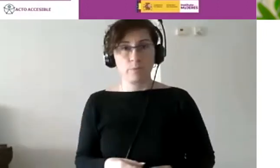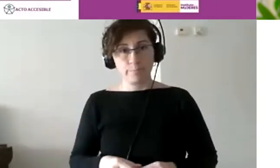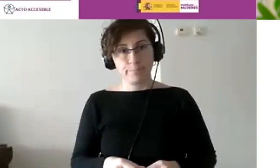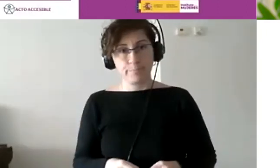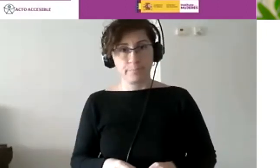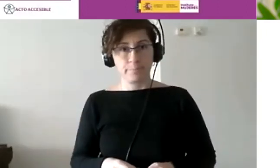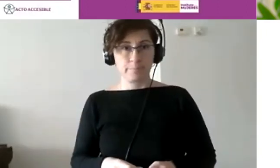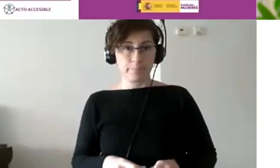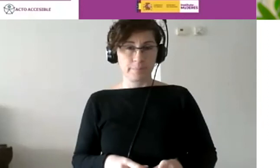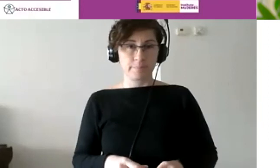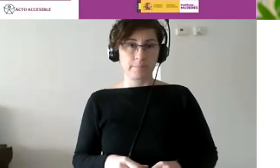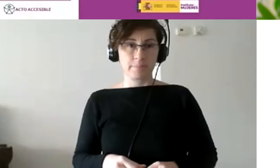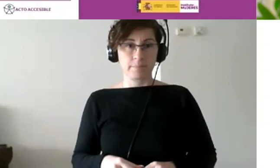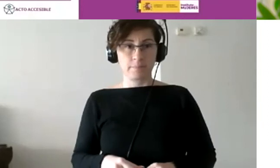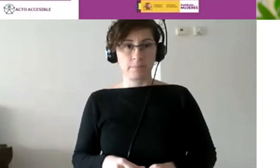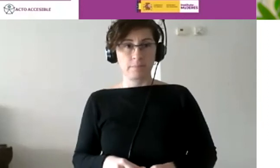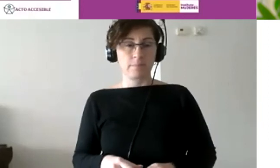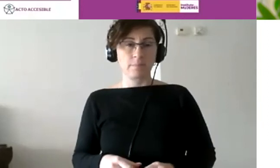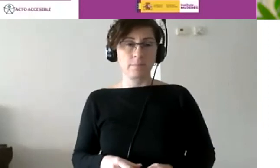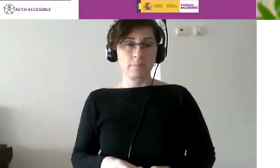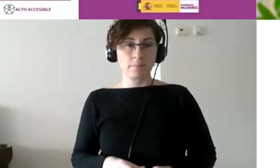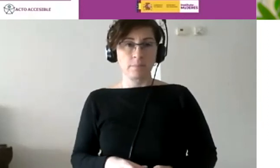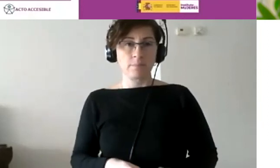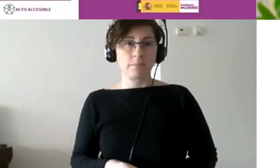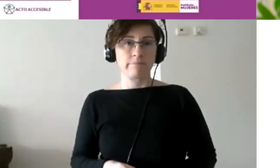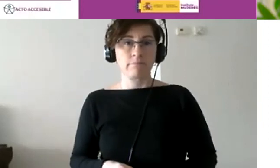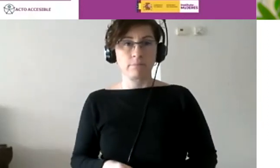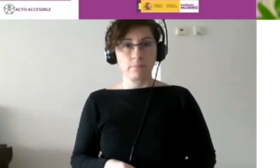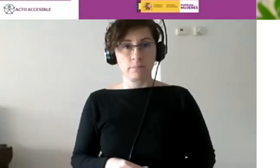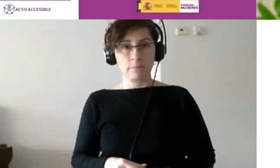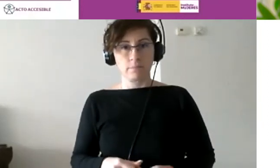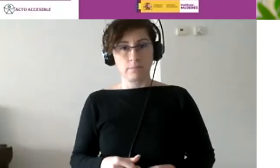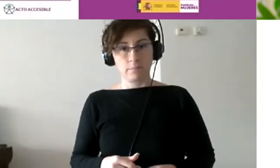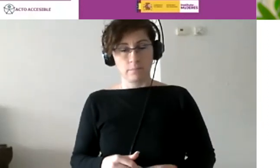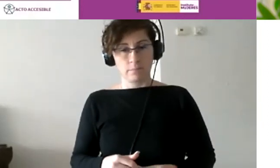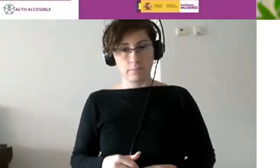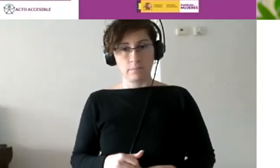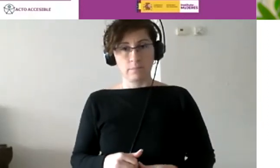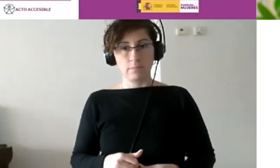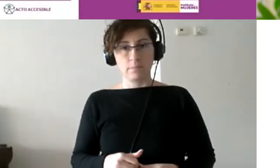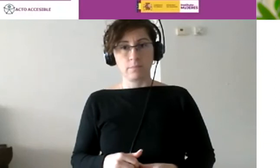So I'm sure we should start a really good coordination. We should start